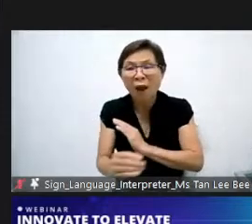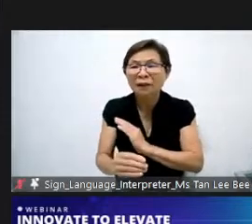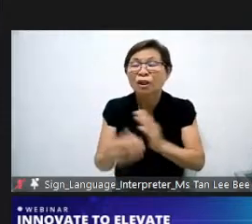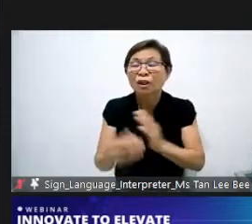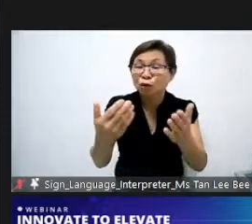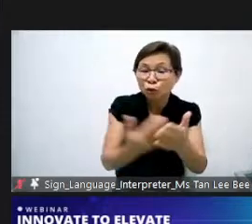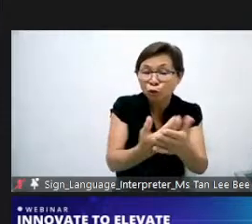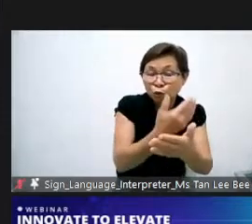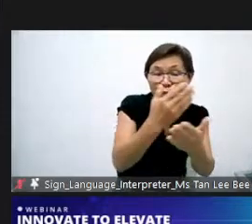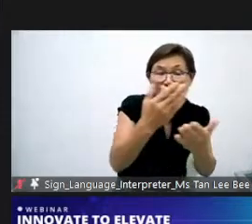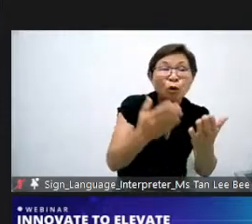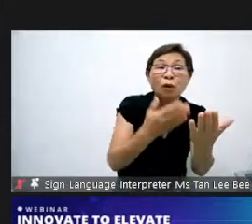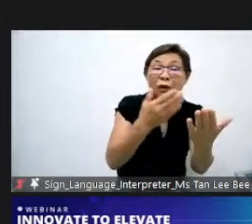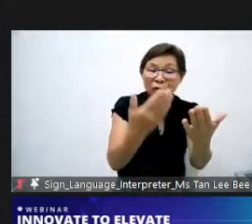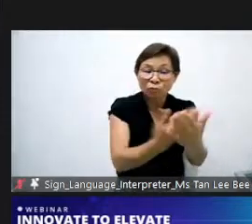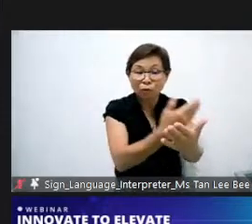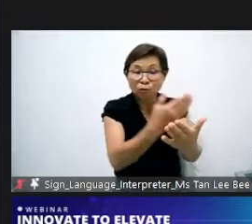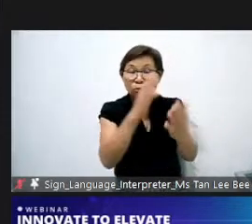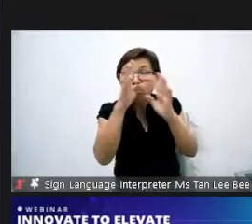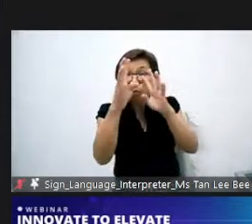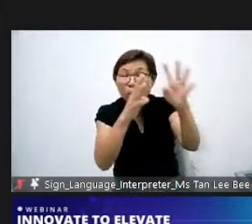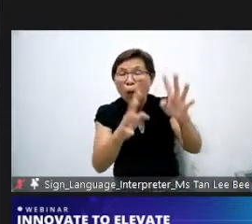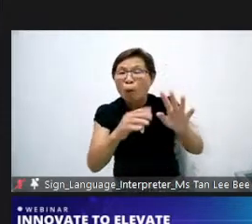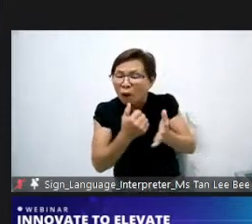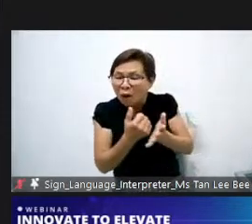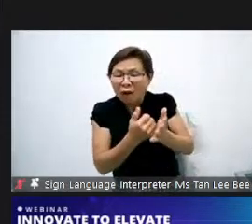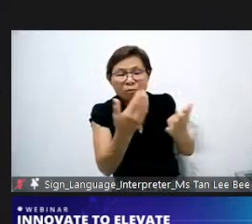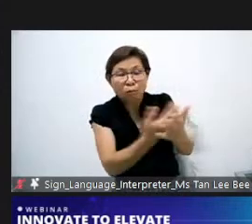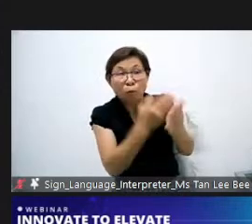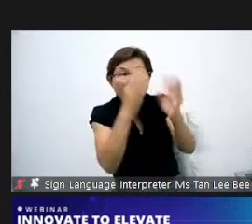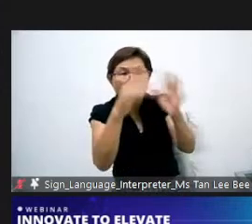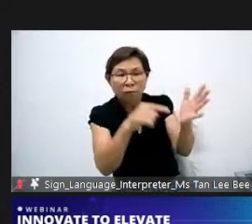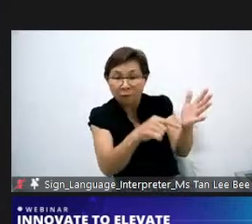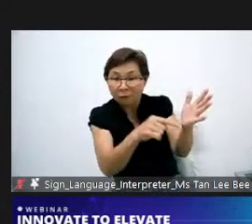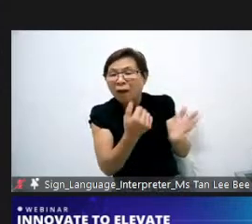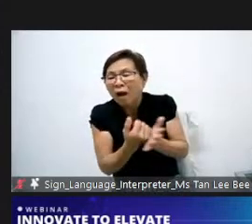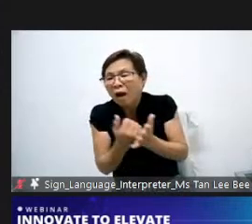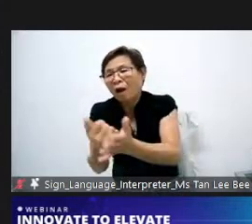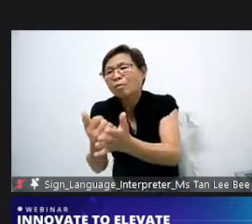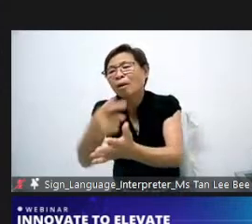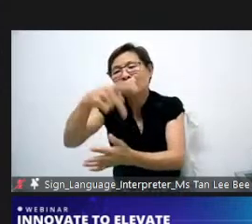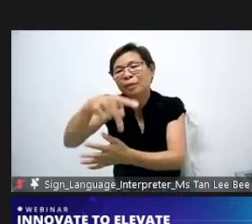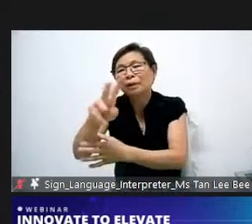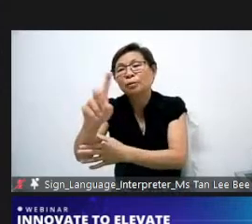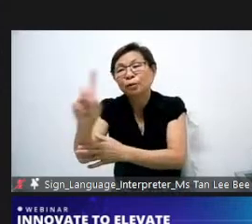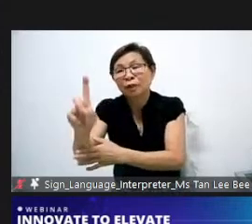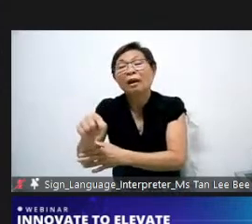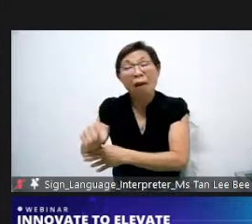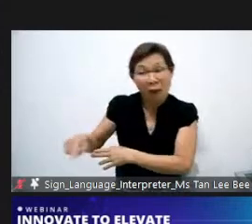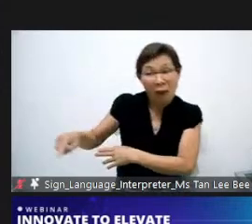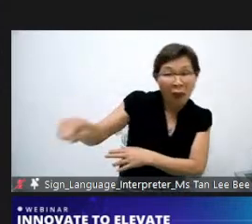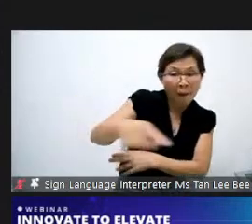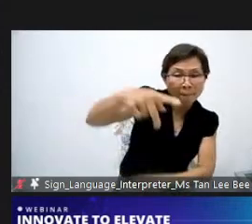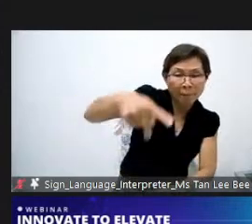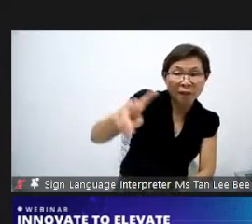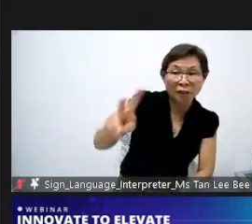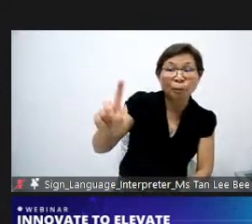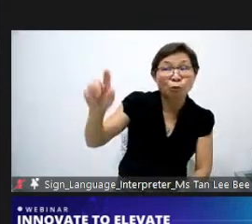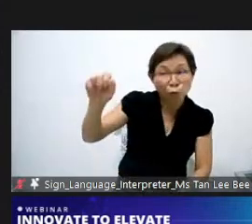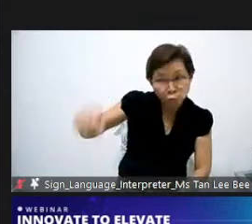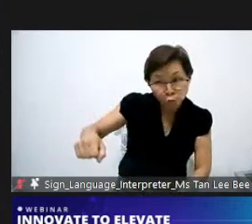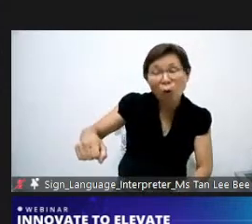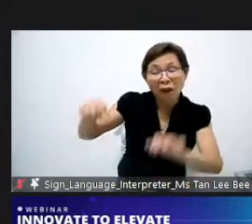innovation, we can help them unlock those ability. And if we can do it, we will have a lot of